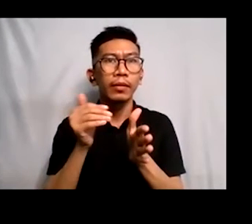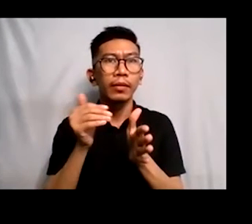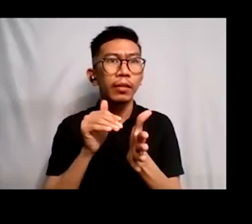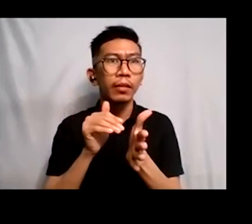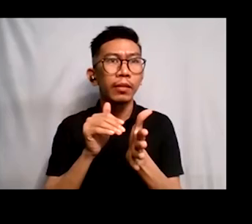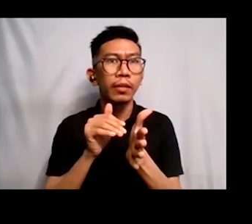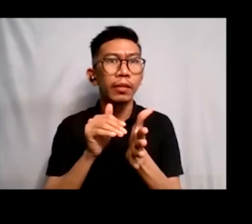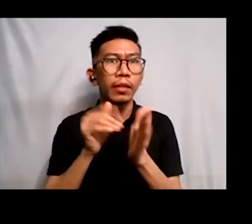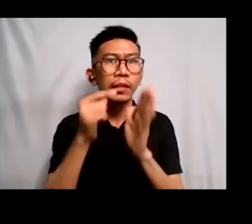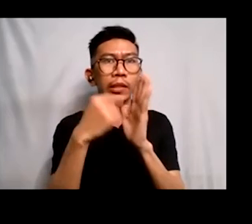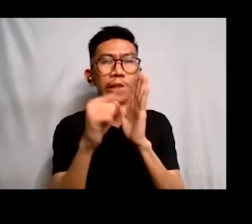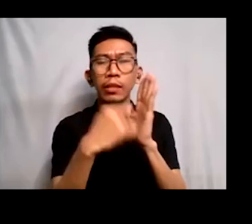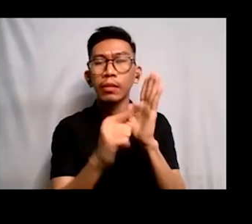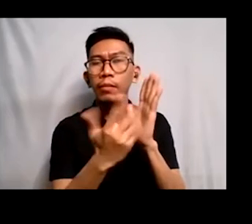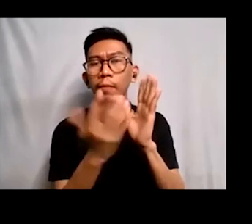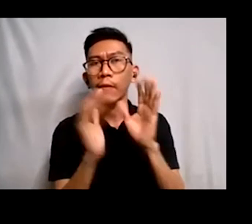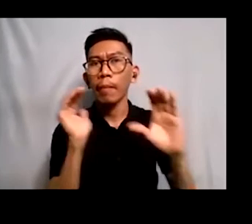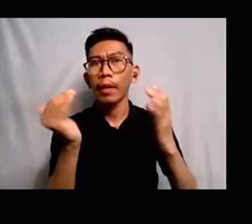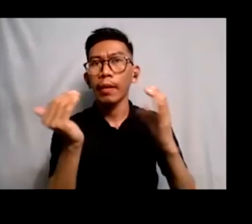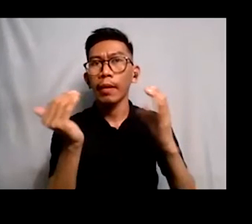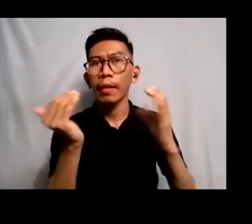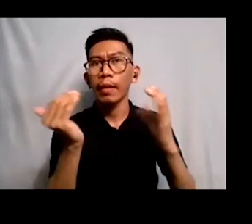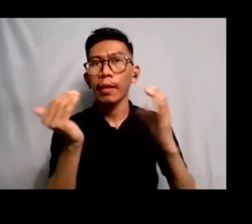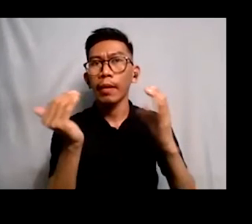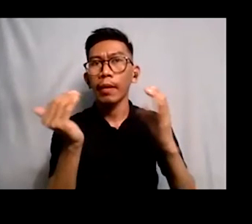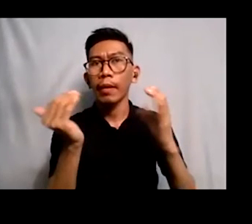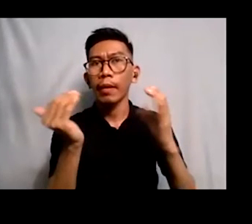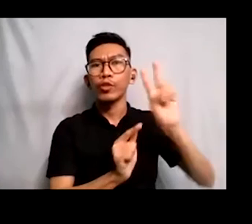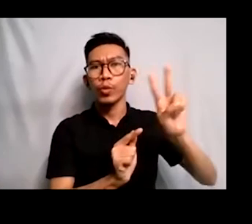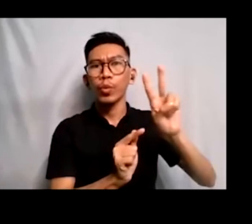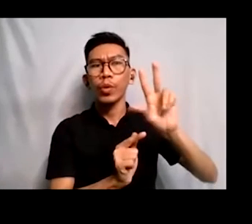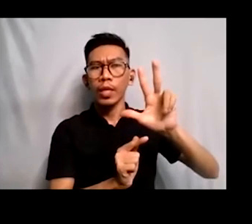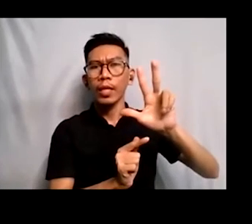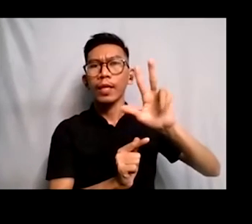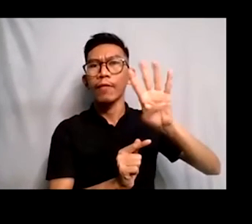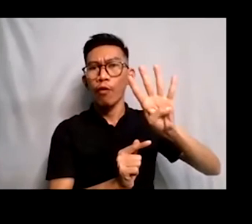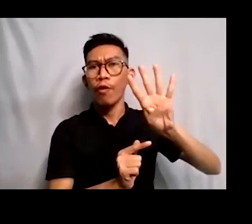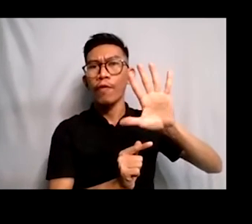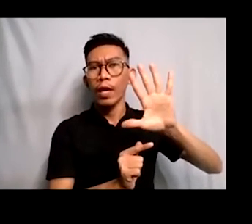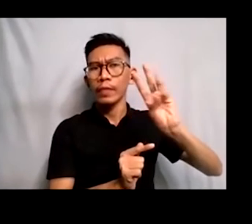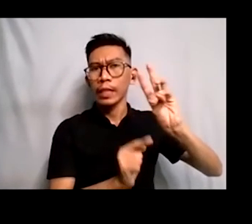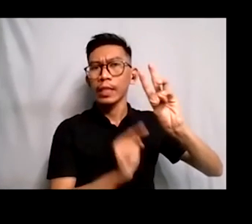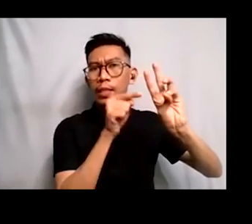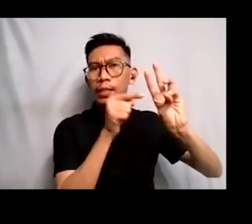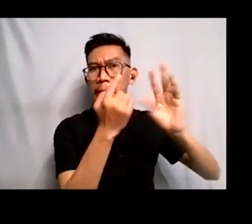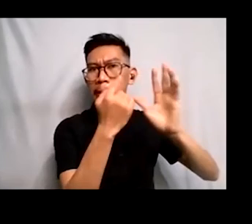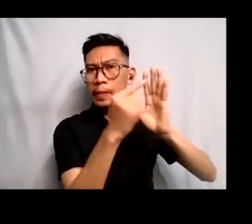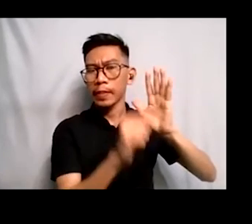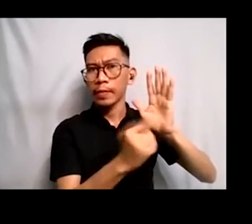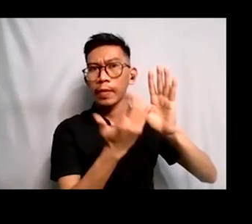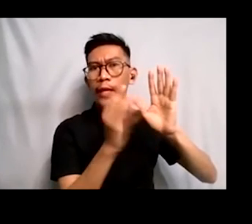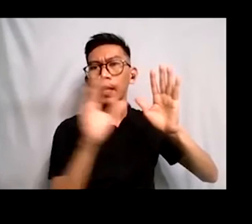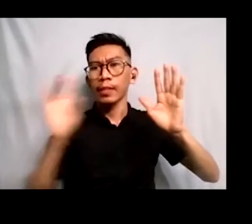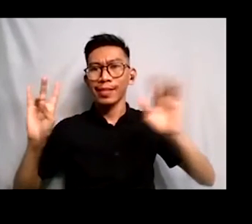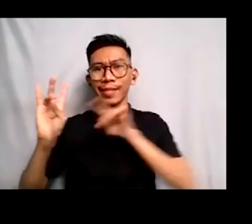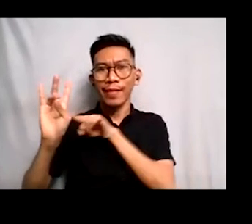and check with the lessons 2, 3, 4, 5, and 6, and then make 7